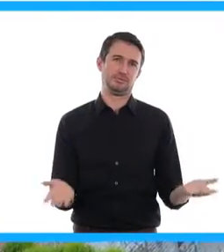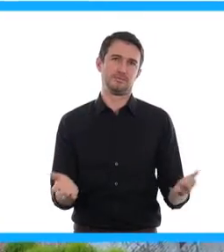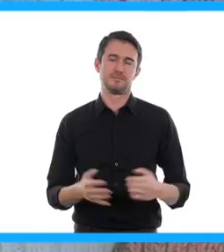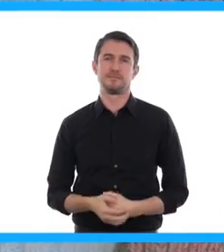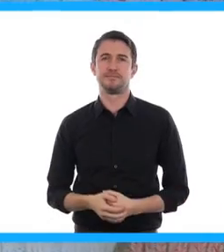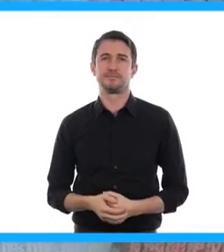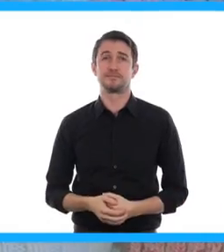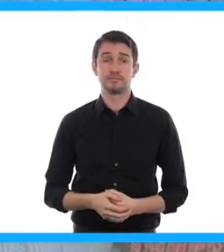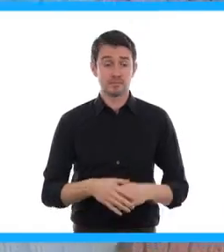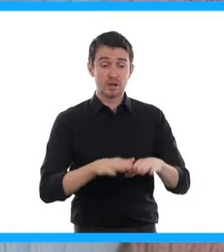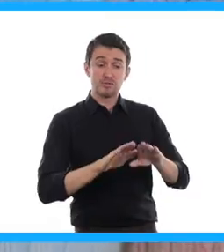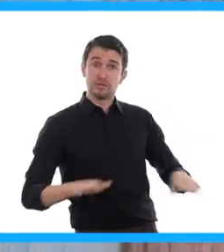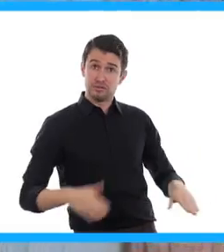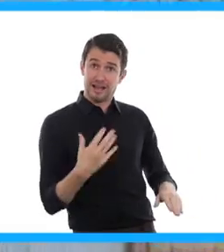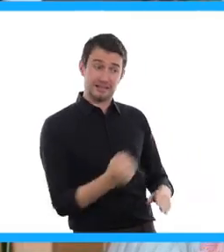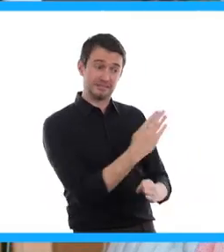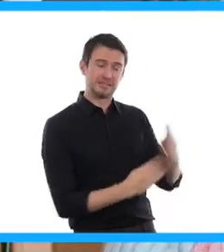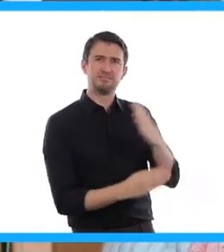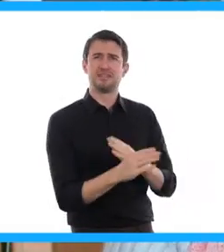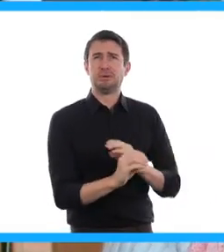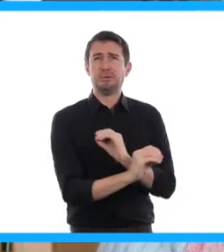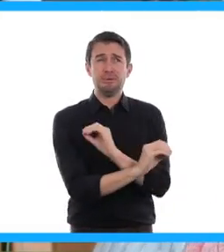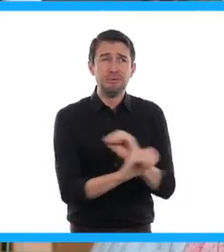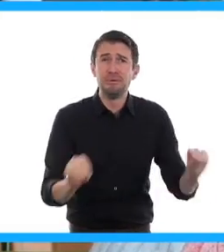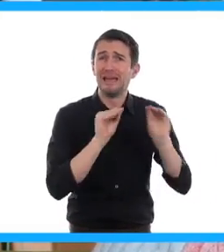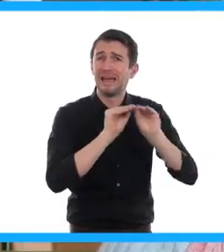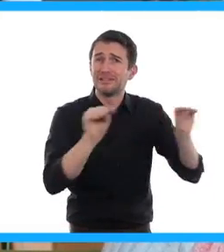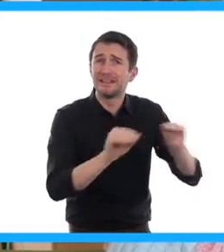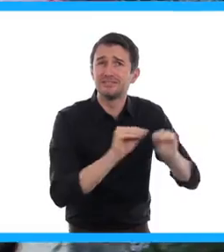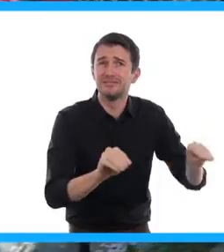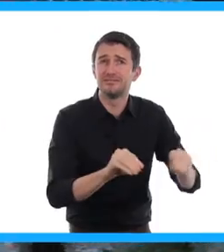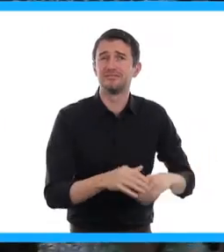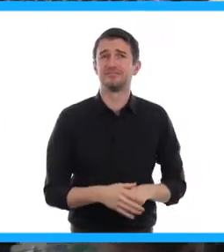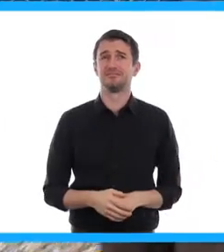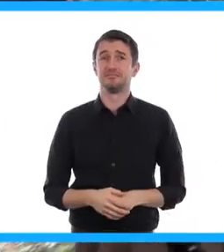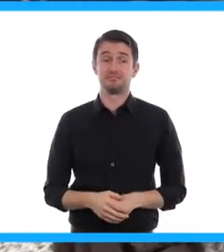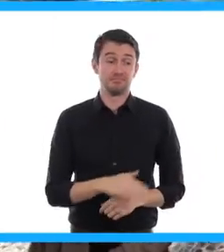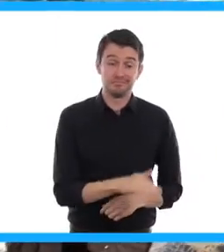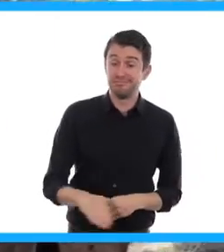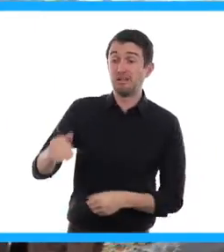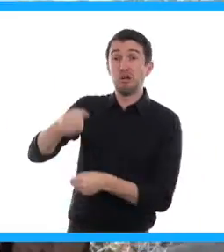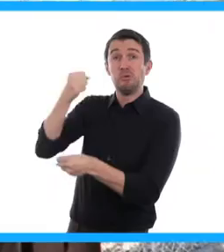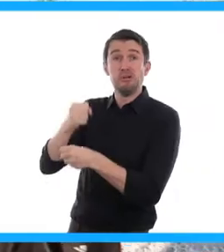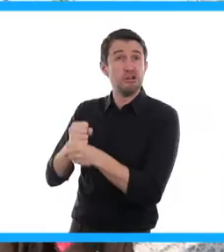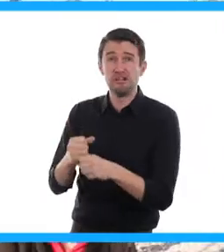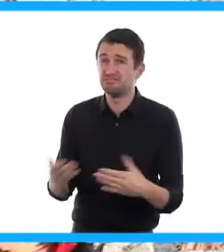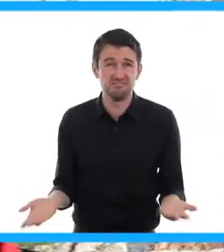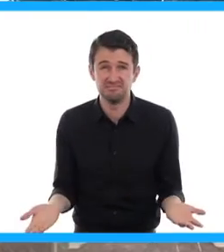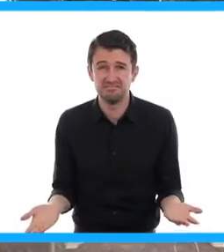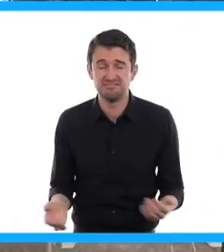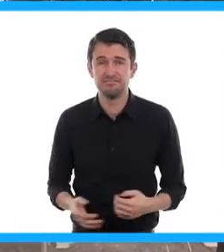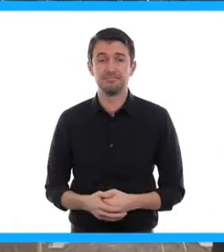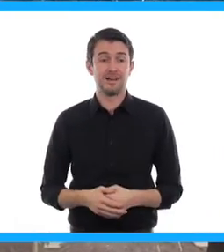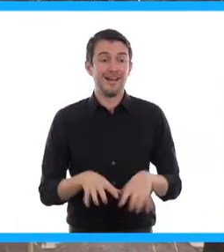Children with disabilities are among the least likely to get an education, to be employed as adults,